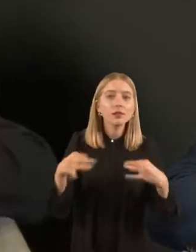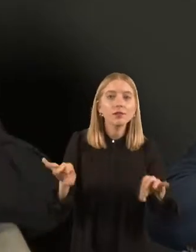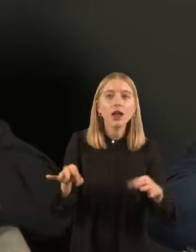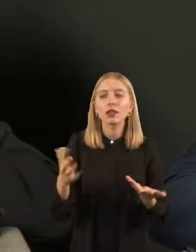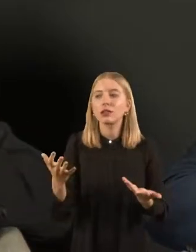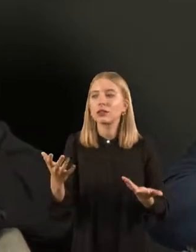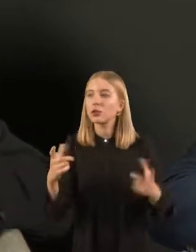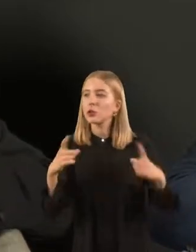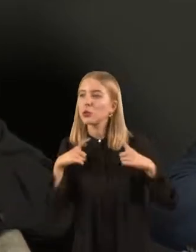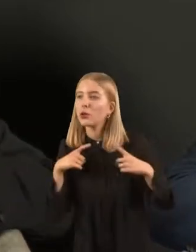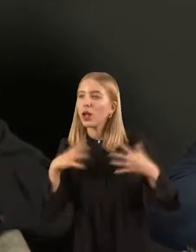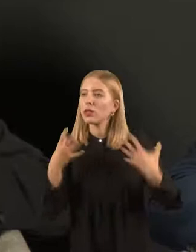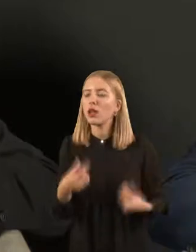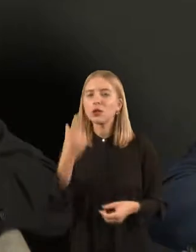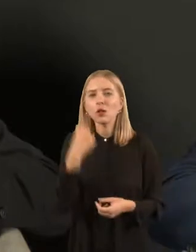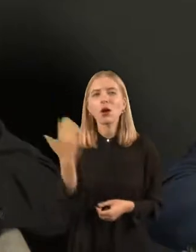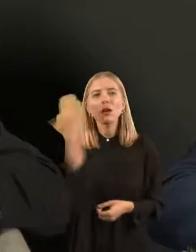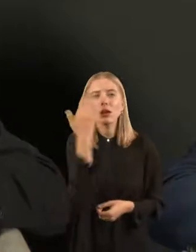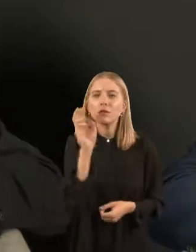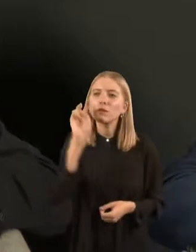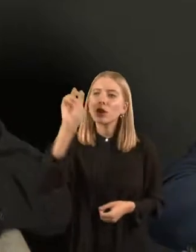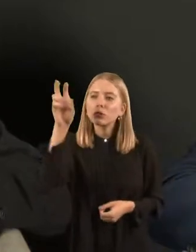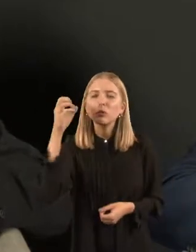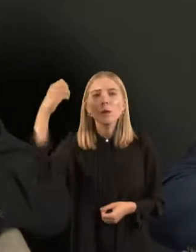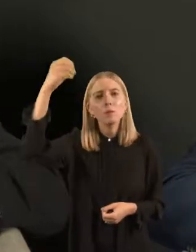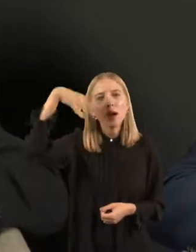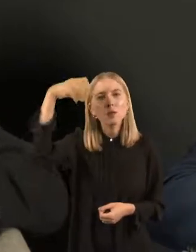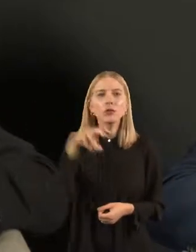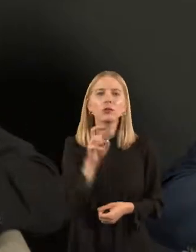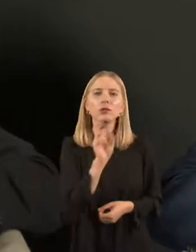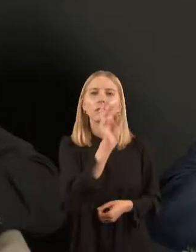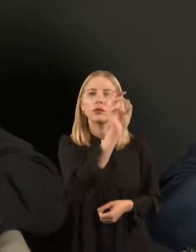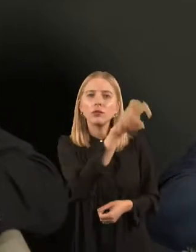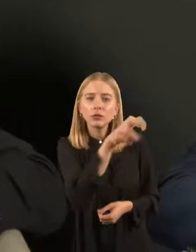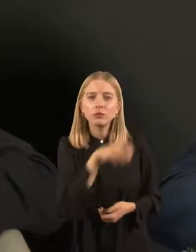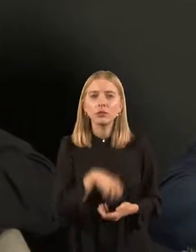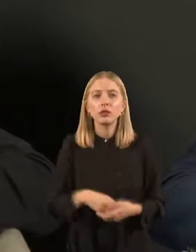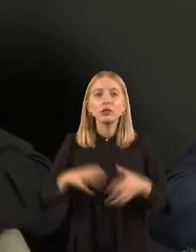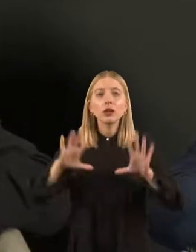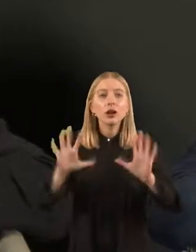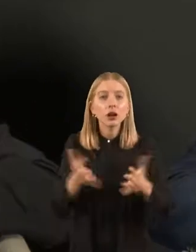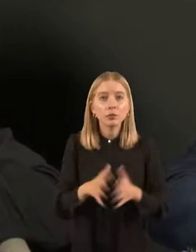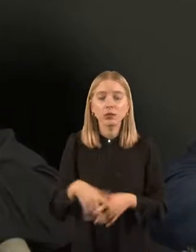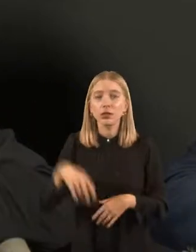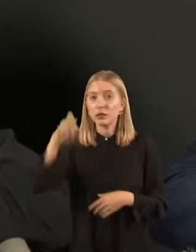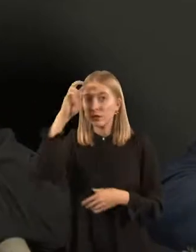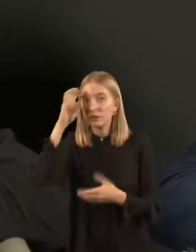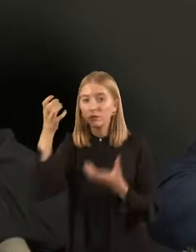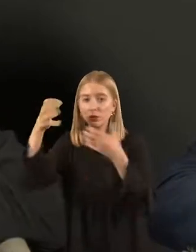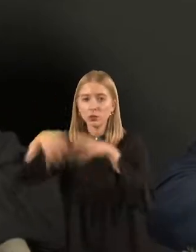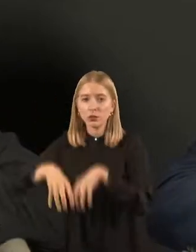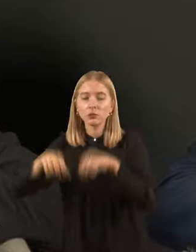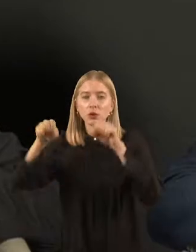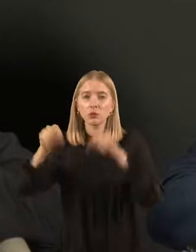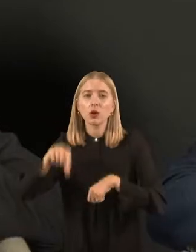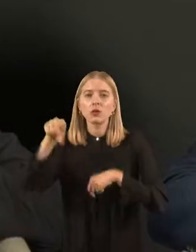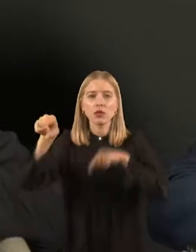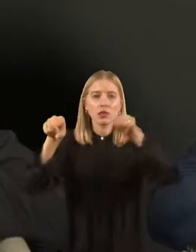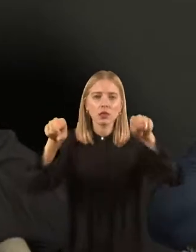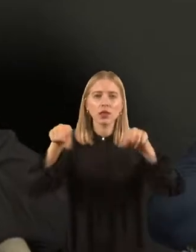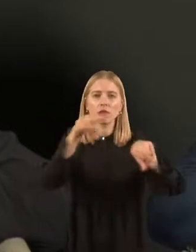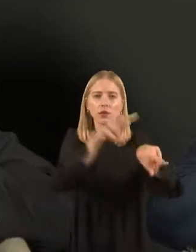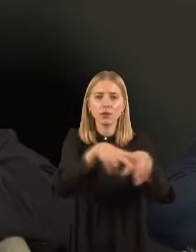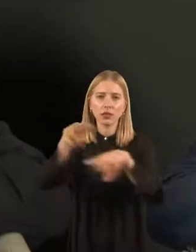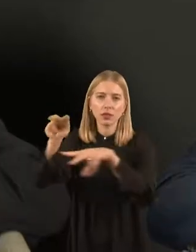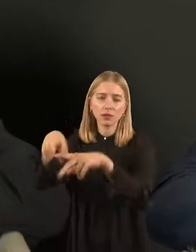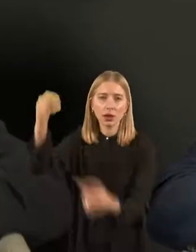So the government can provide the accessibility to those places that you need,